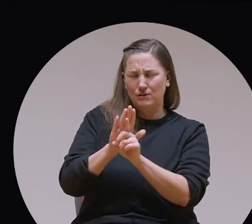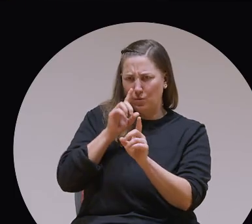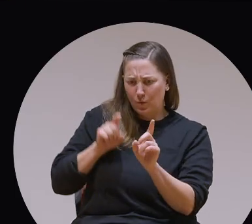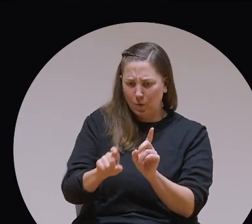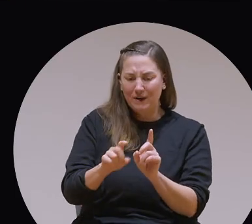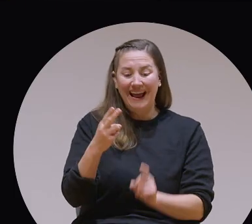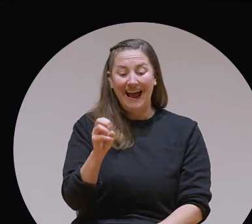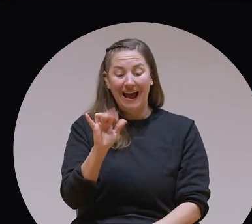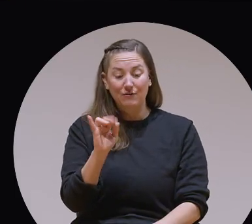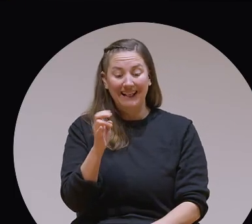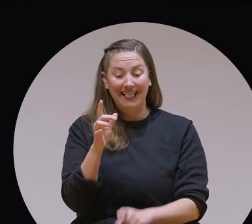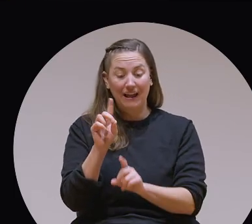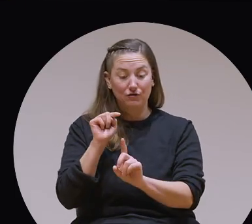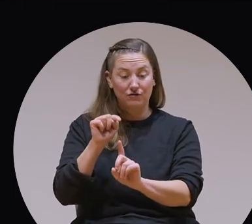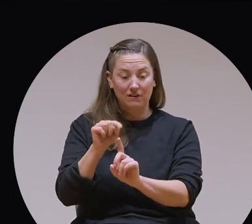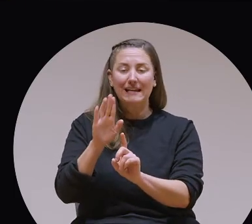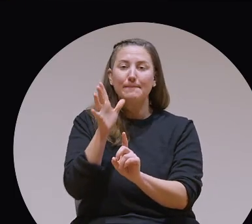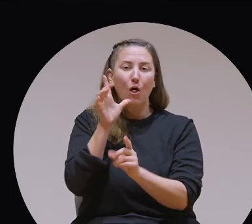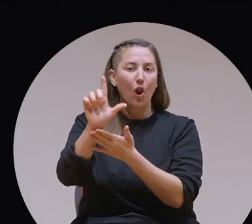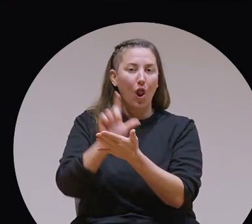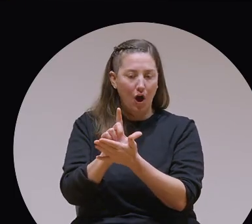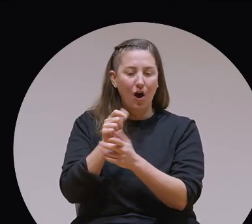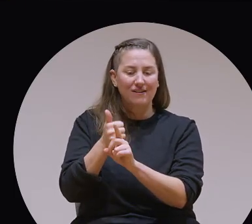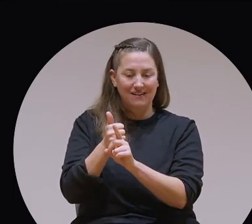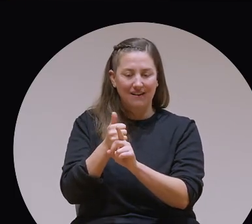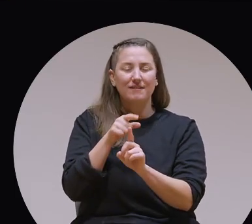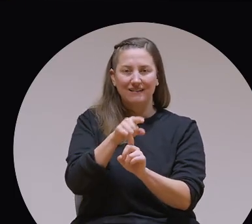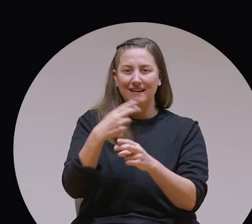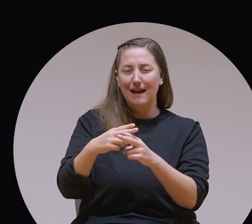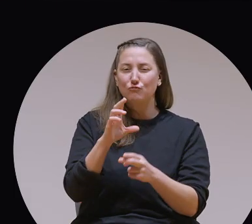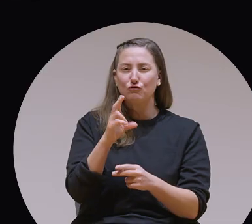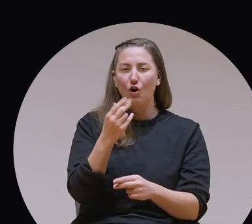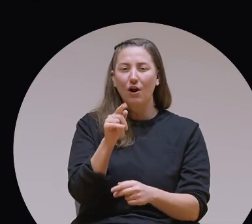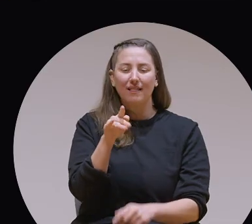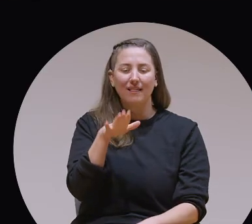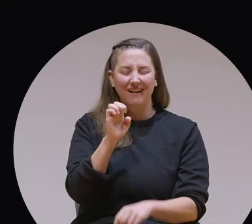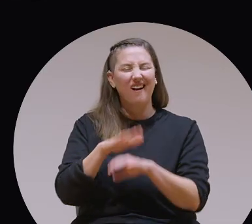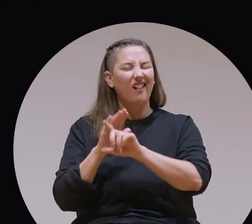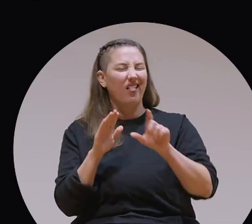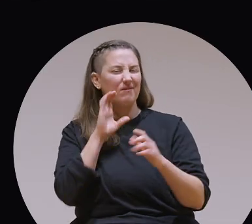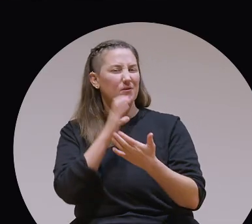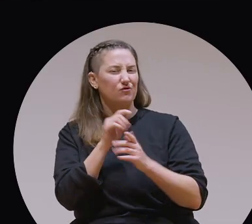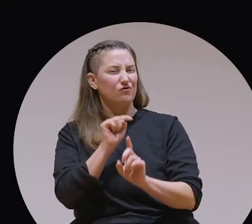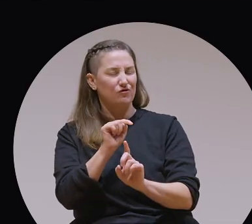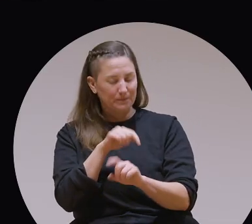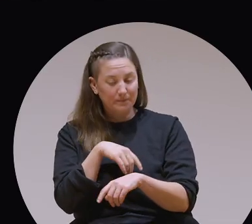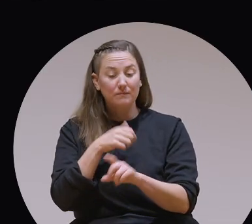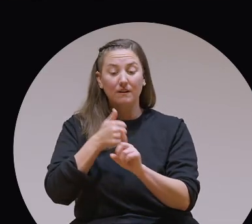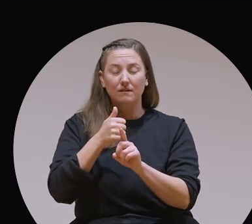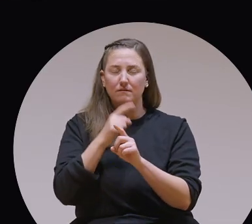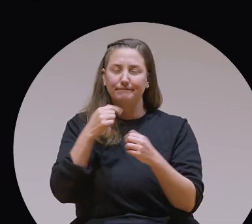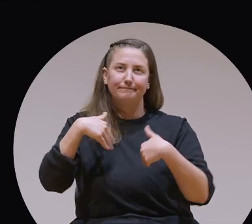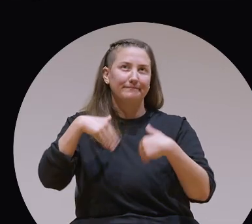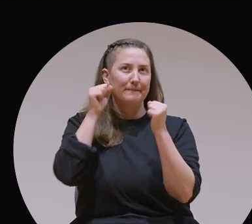Henry Lanyard's, or Austin Lanyard's mother-in-law was Lady Charlotte Schreiber, who's the lady on the left of the slide, who was a